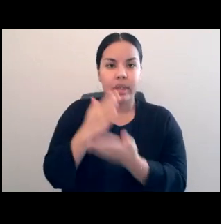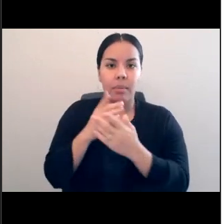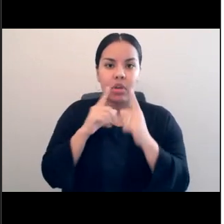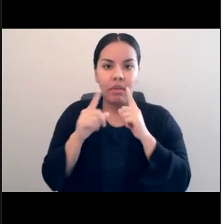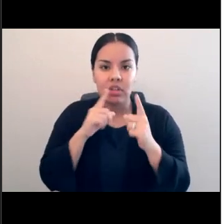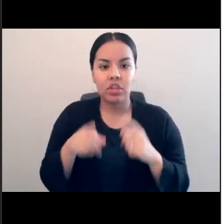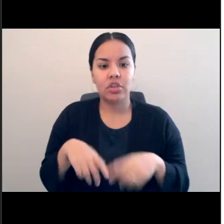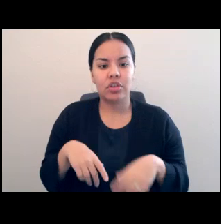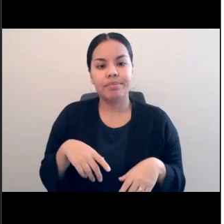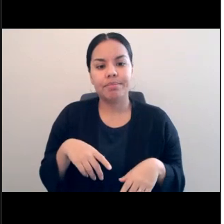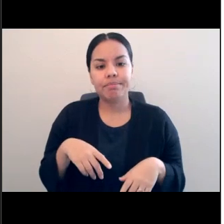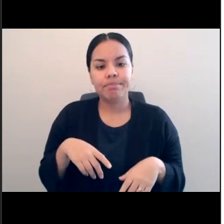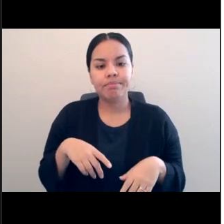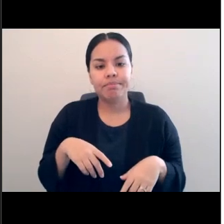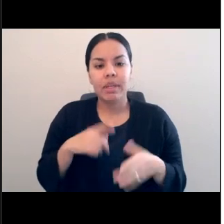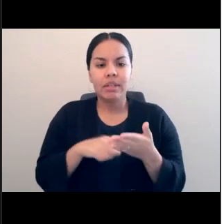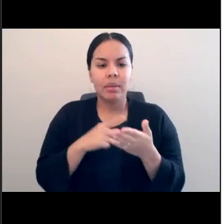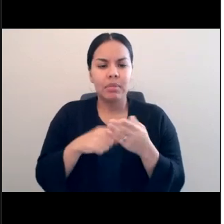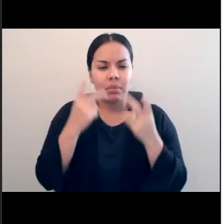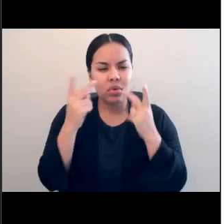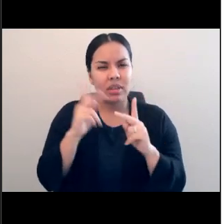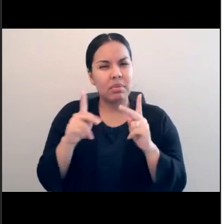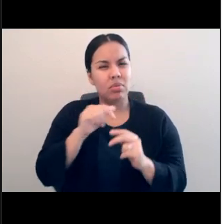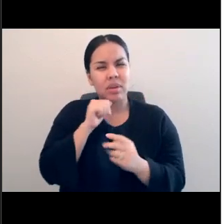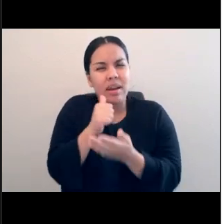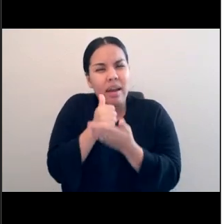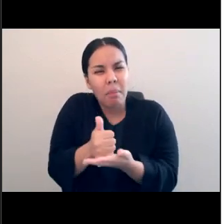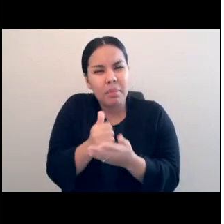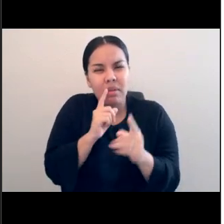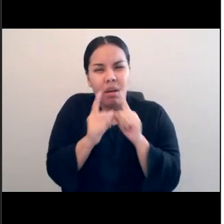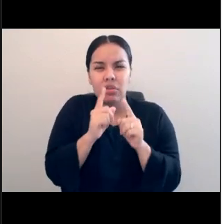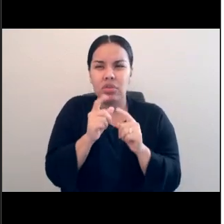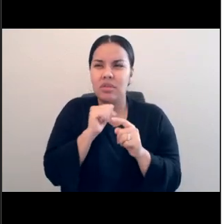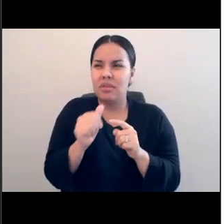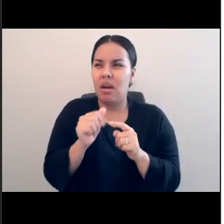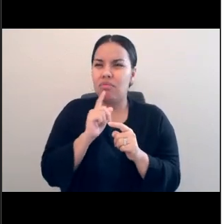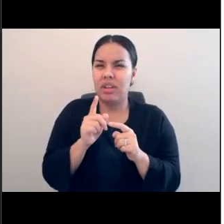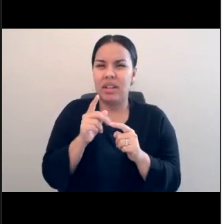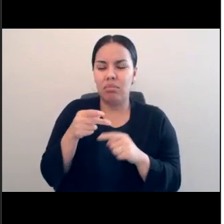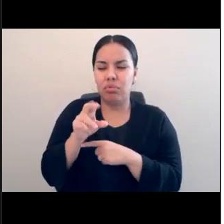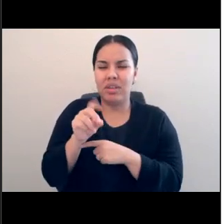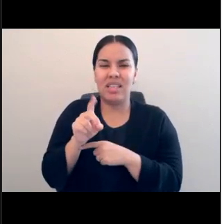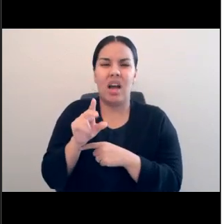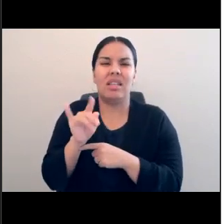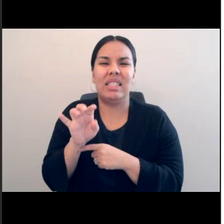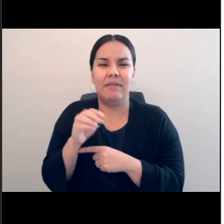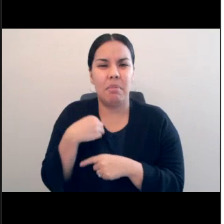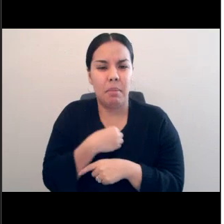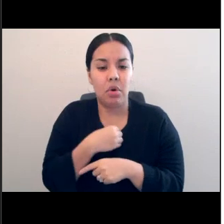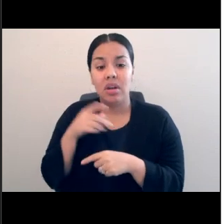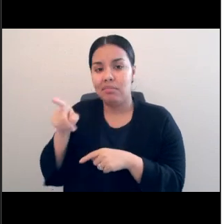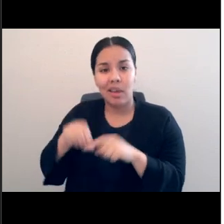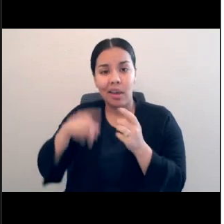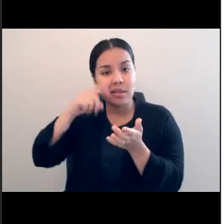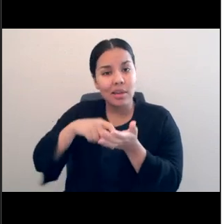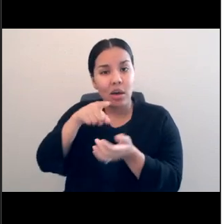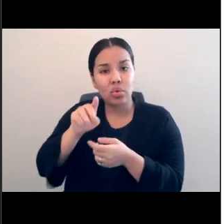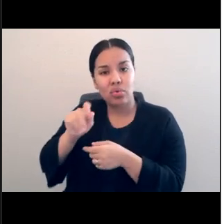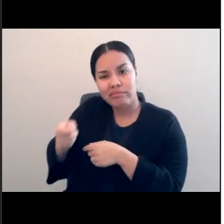your conversation, not being productive members of the conversation, and they can't tell that you've muted them. And so, you know, it's just